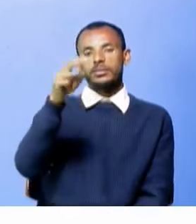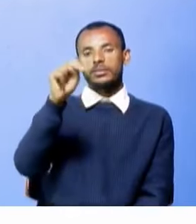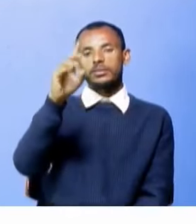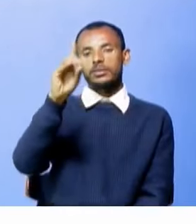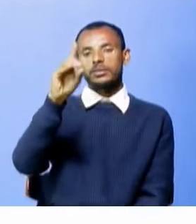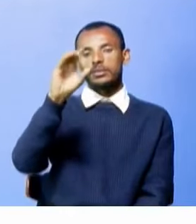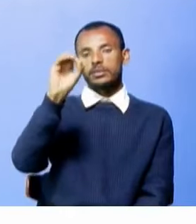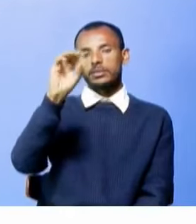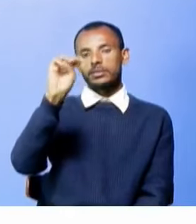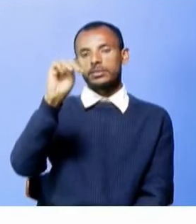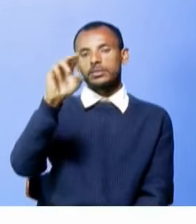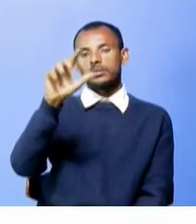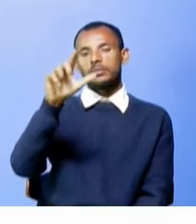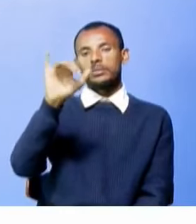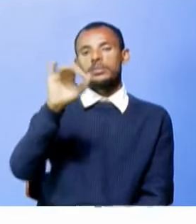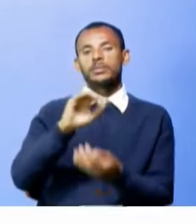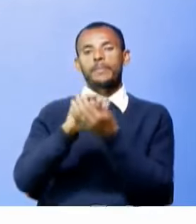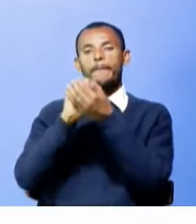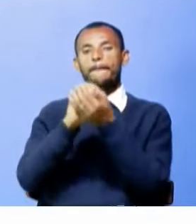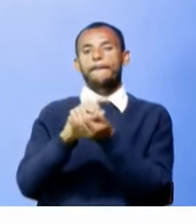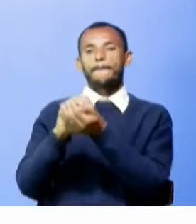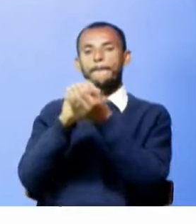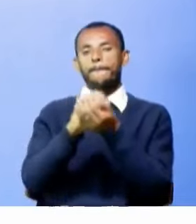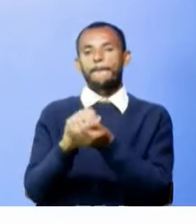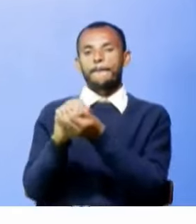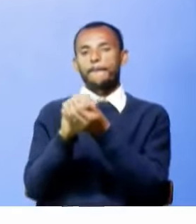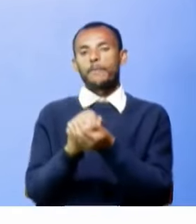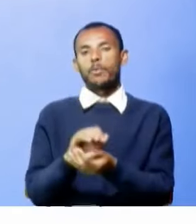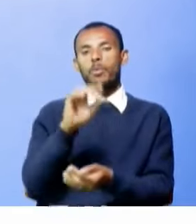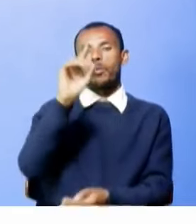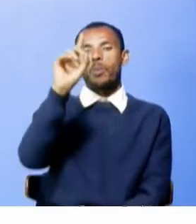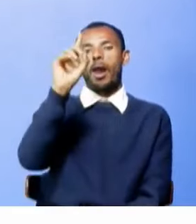take one card